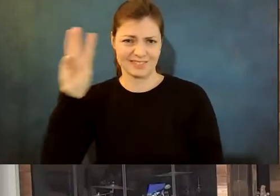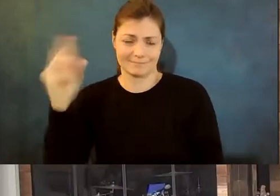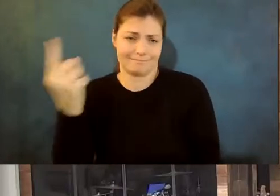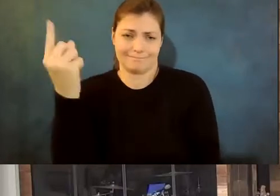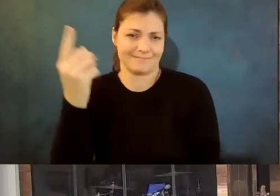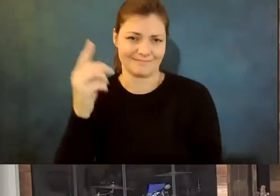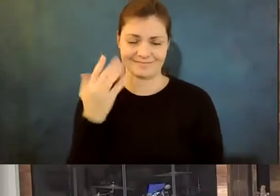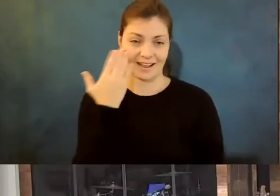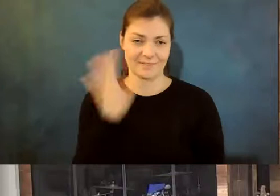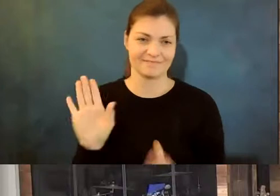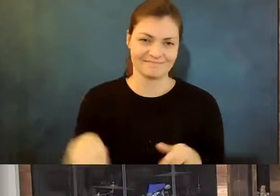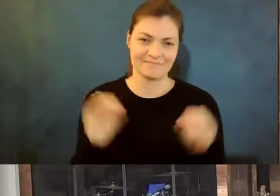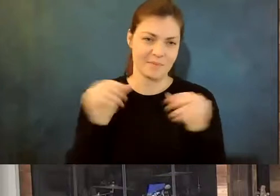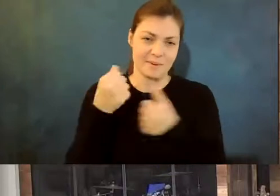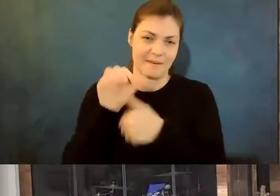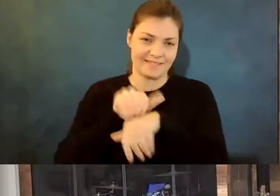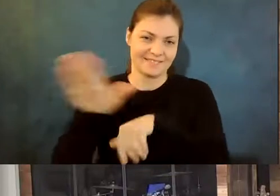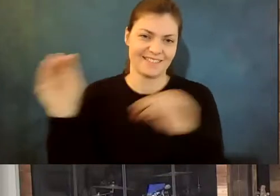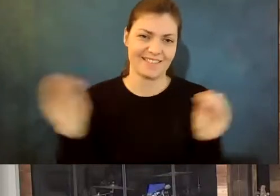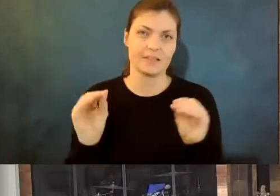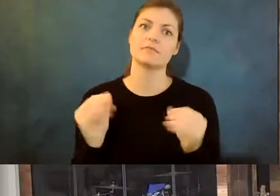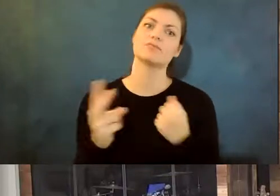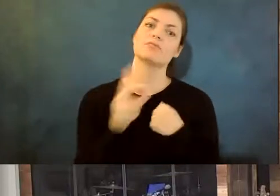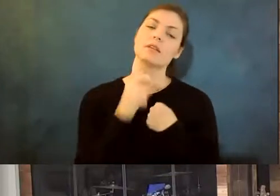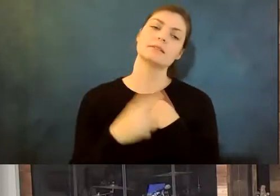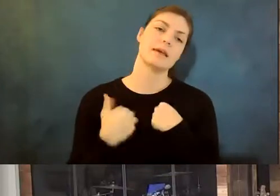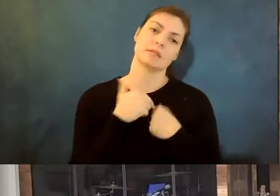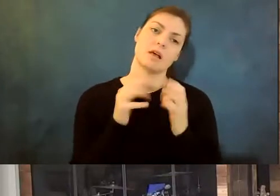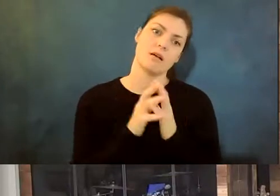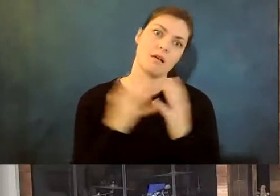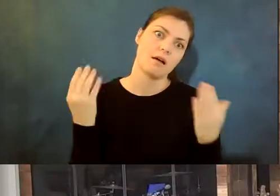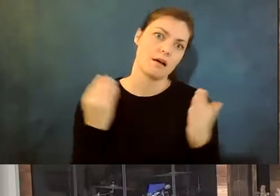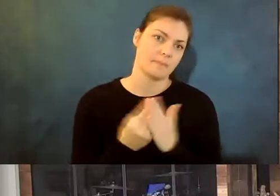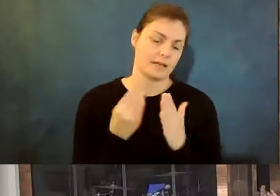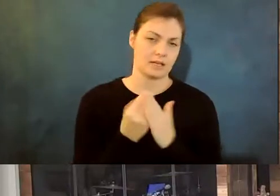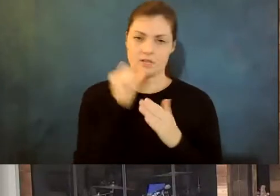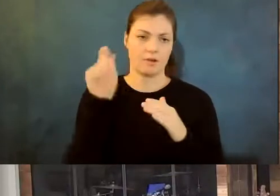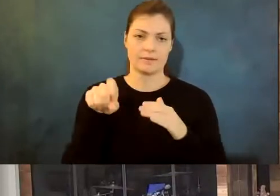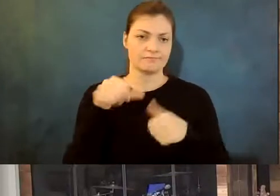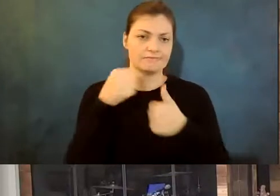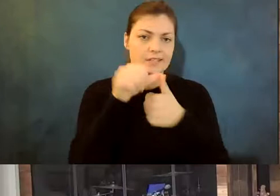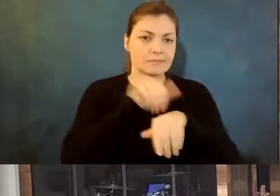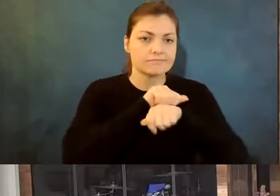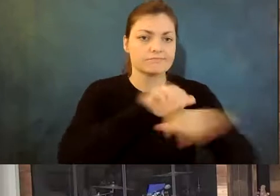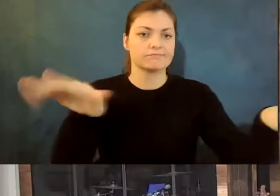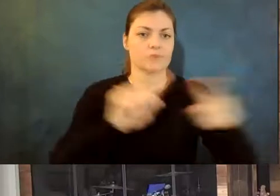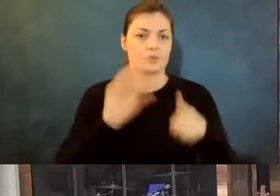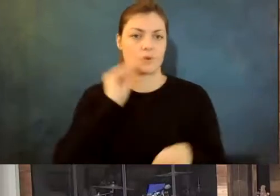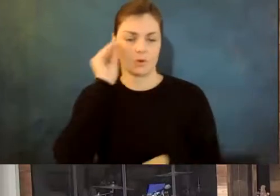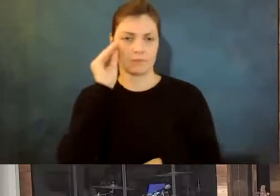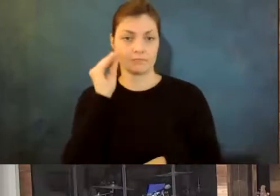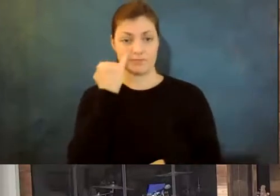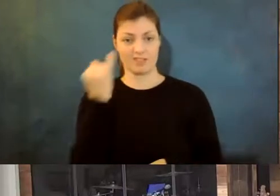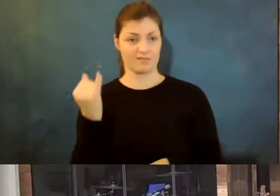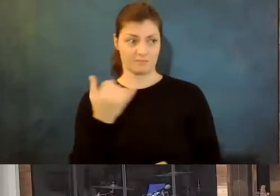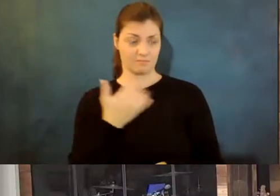Is it 56? It saves us 56 times hundreds. So if you're here, if you're watching online, obviously it doesn't work out. You can come by if